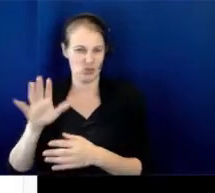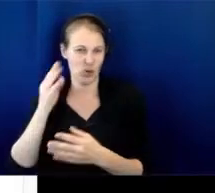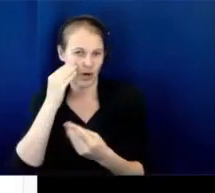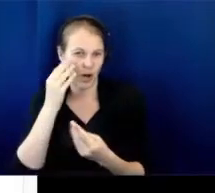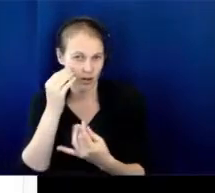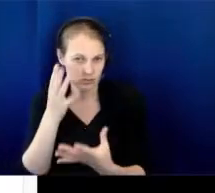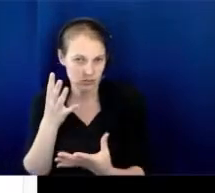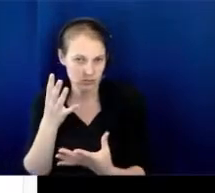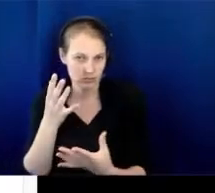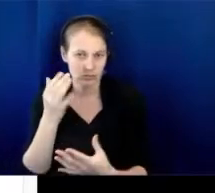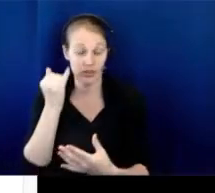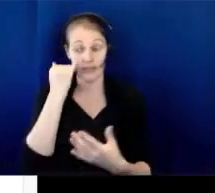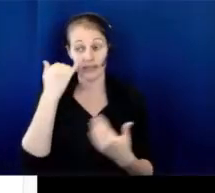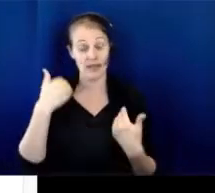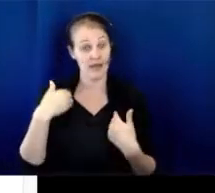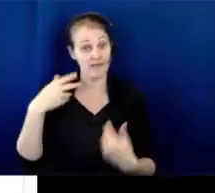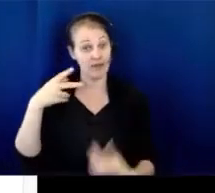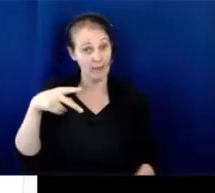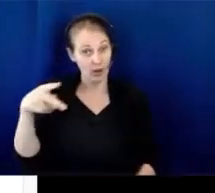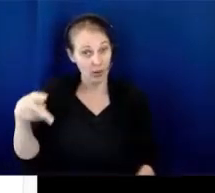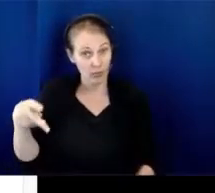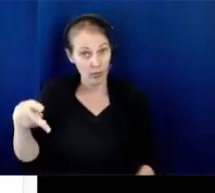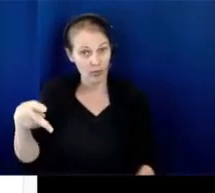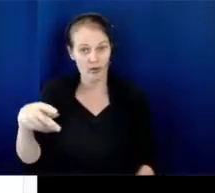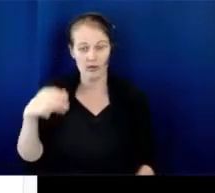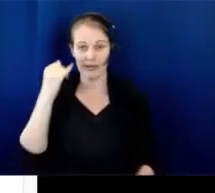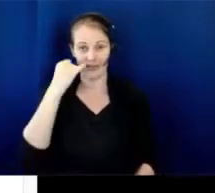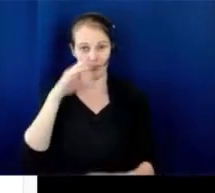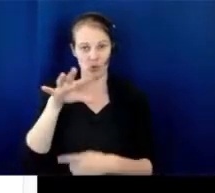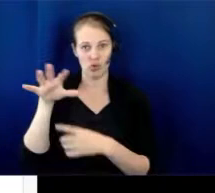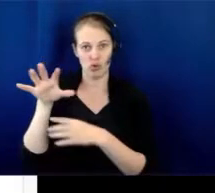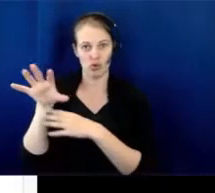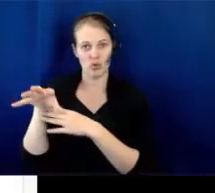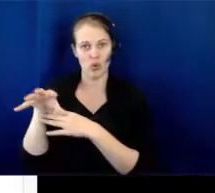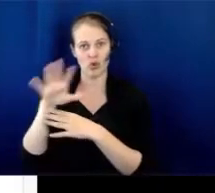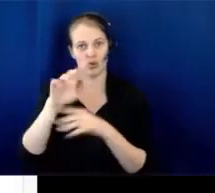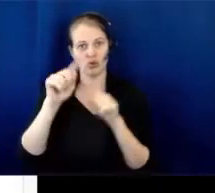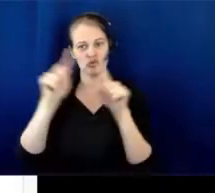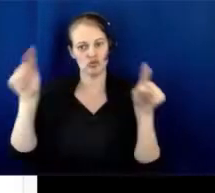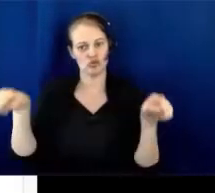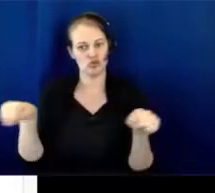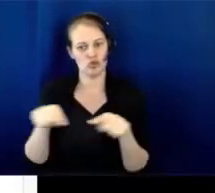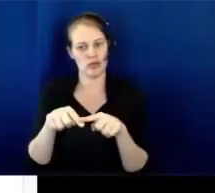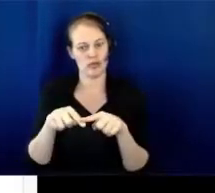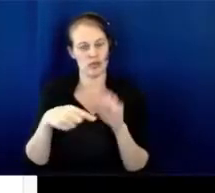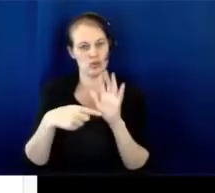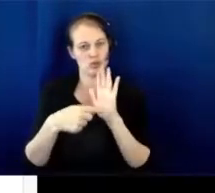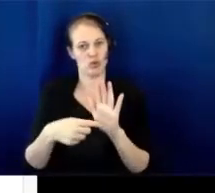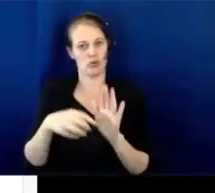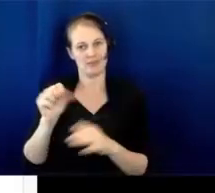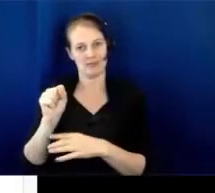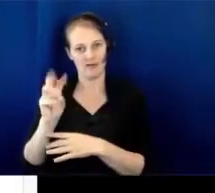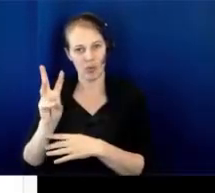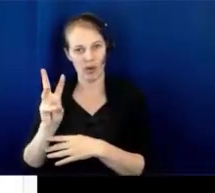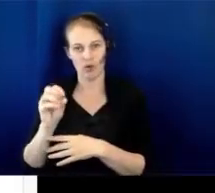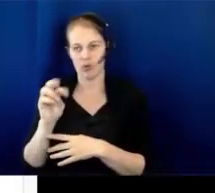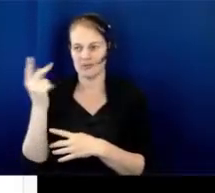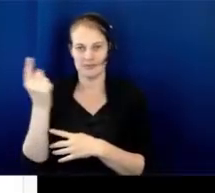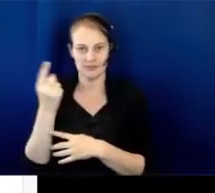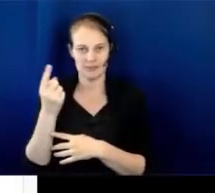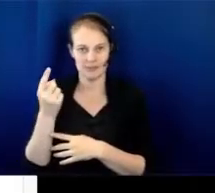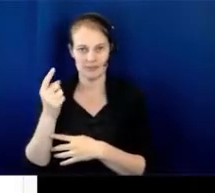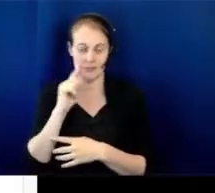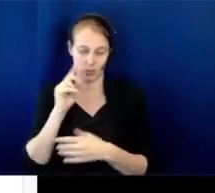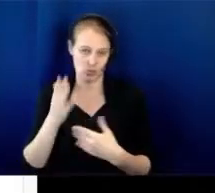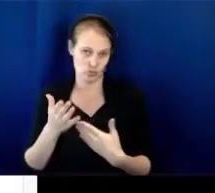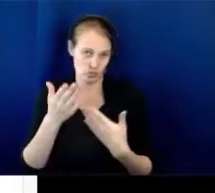a PowerPoint, if you are just recording your screen because you're demonstrating a software or anything like that, I highly